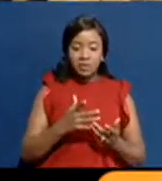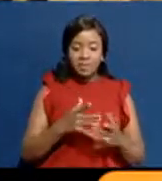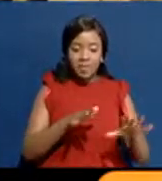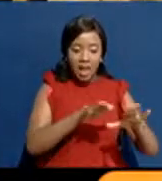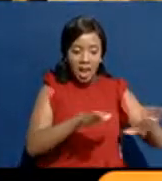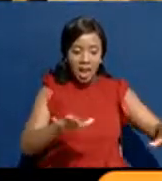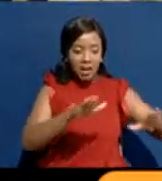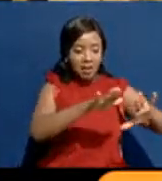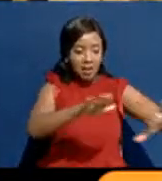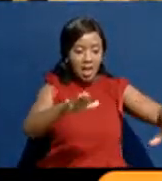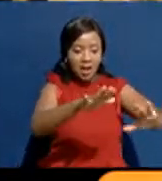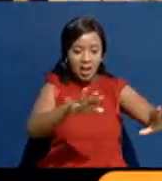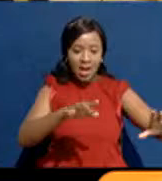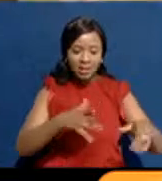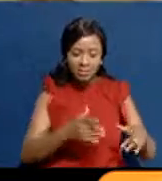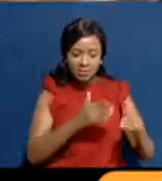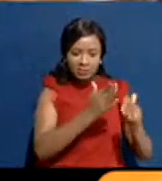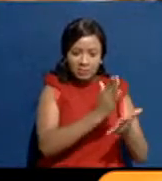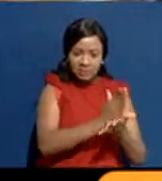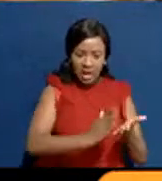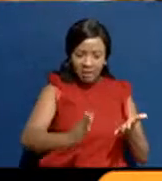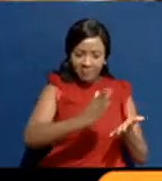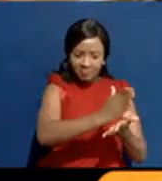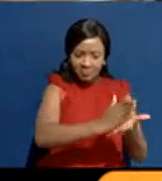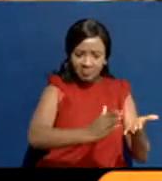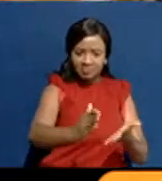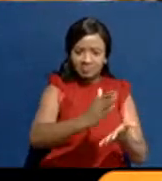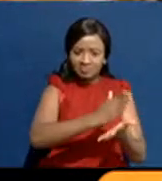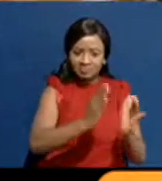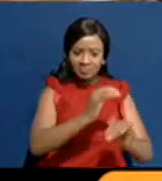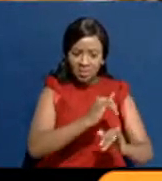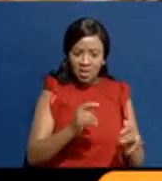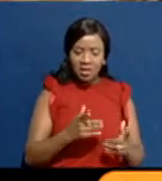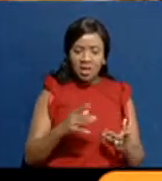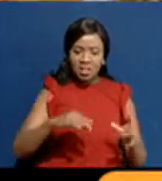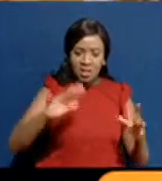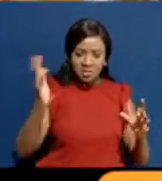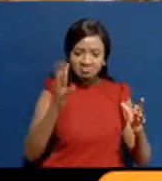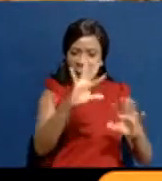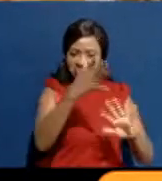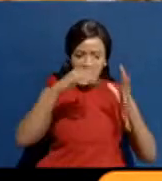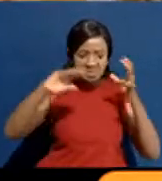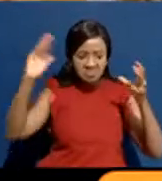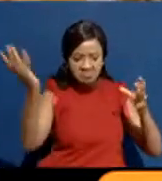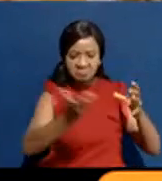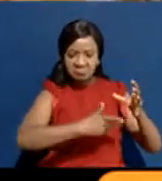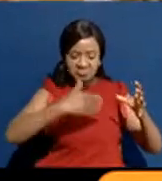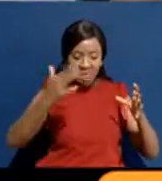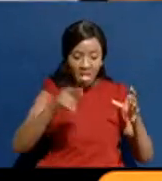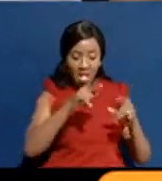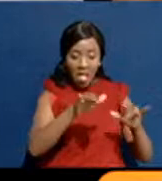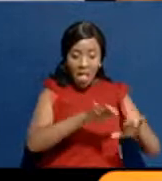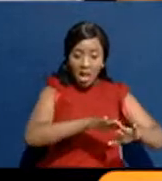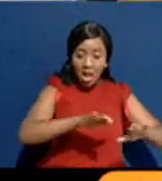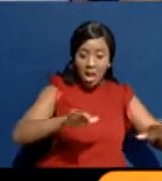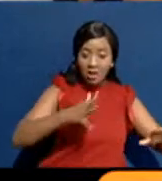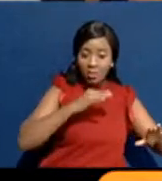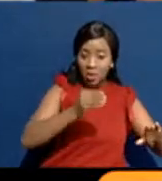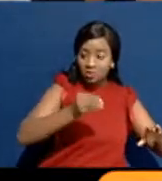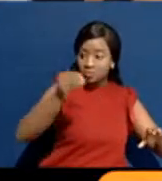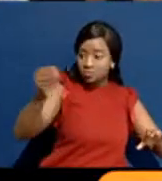the land has been divided and then it was being cleared, much of the land was actually to go to